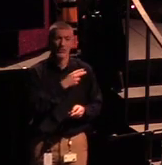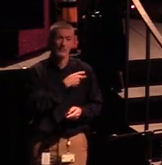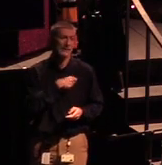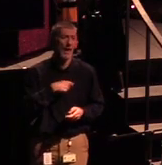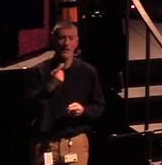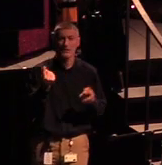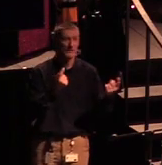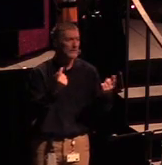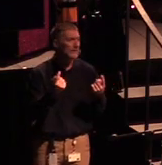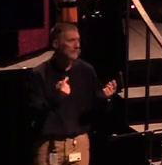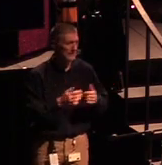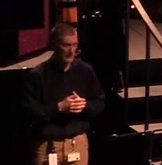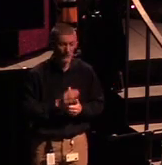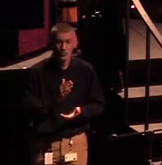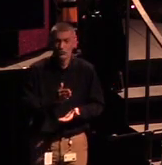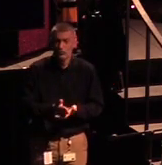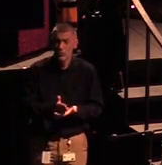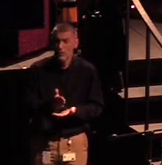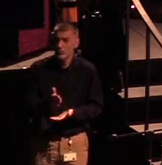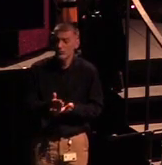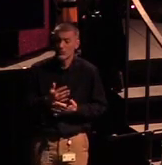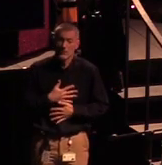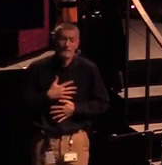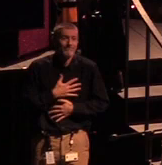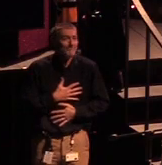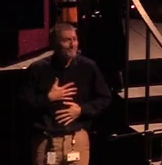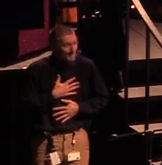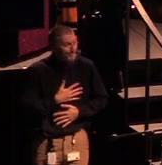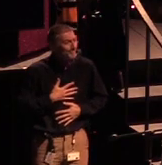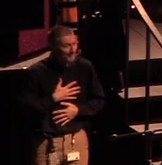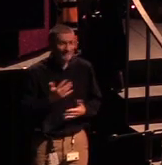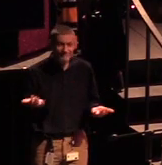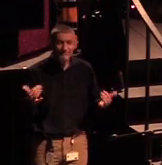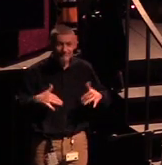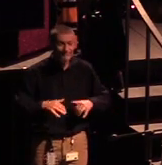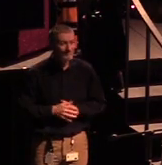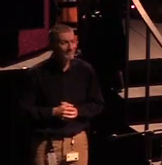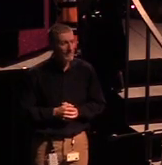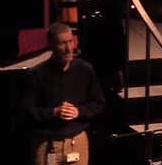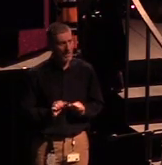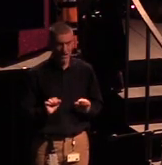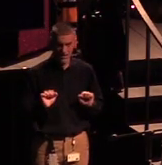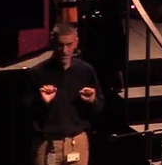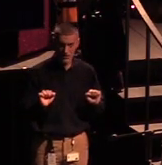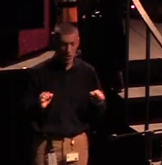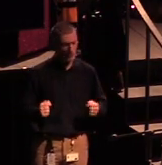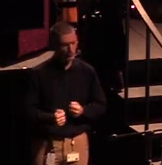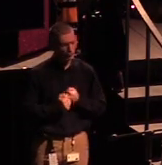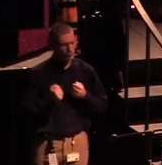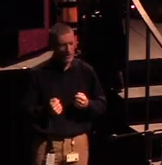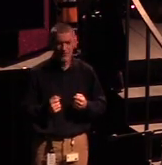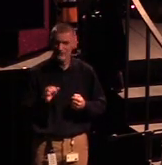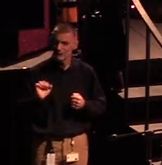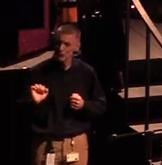to this weekend III think it's truly truly moving that you've come here at this moment I think it shows the strength and and and solidarity not